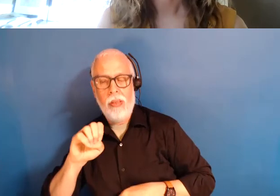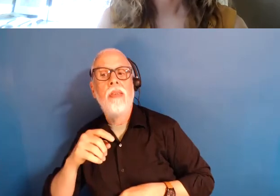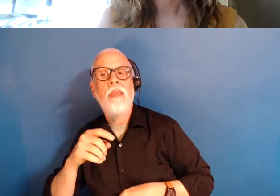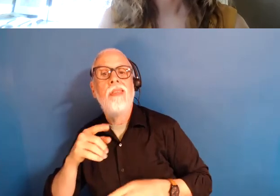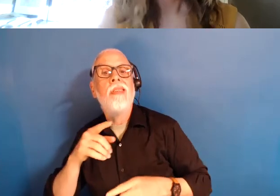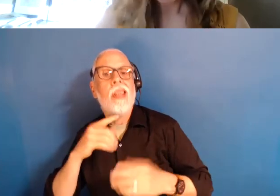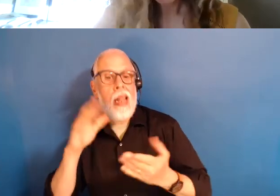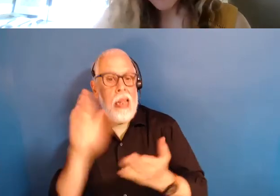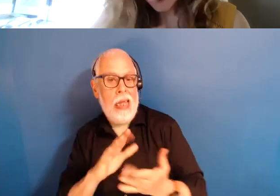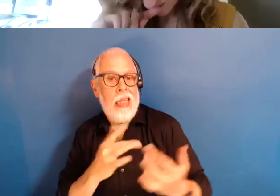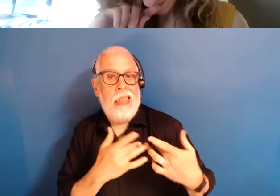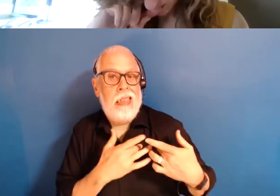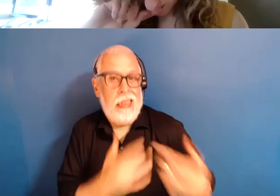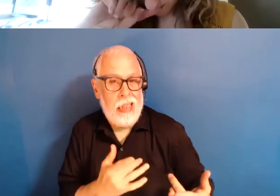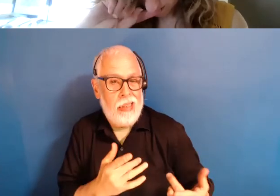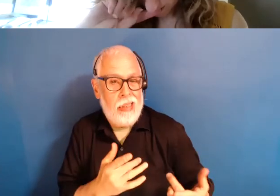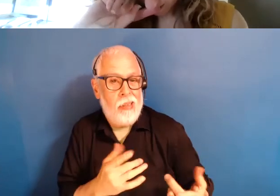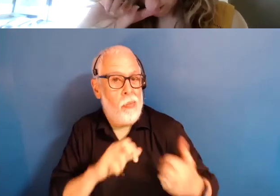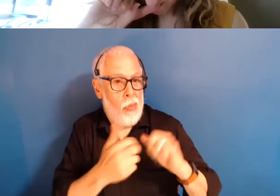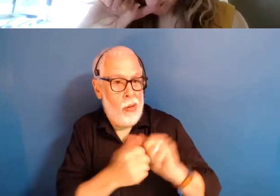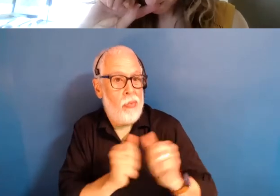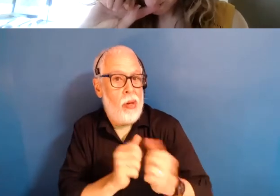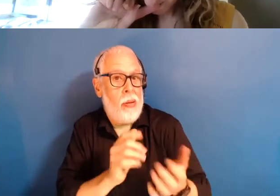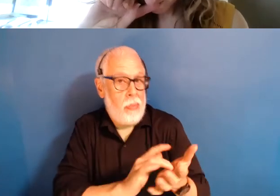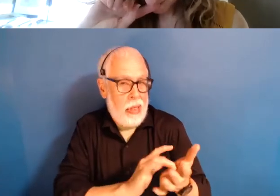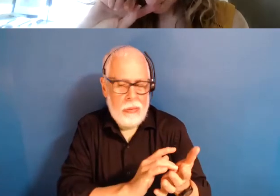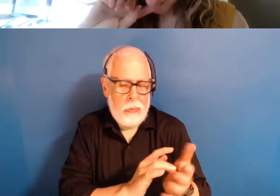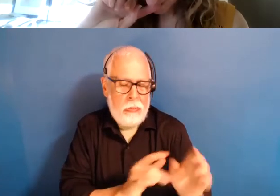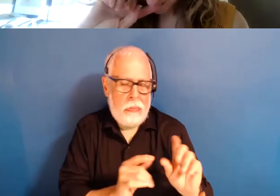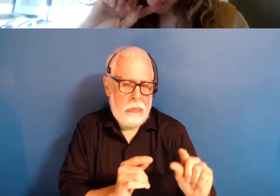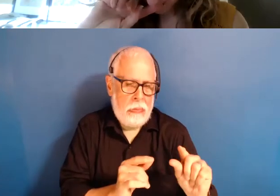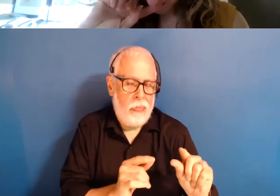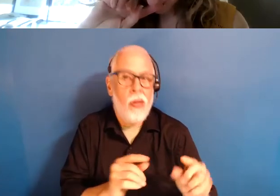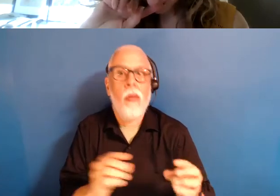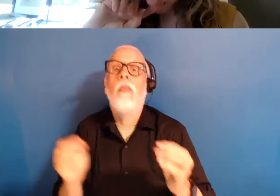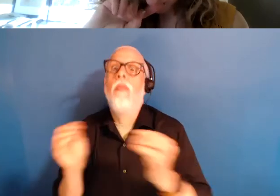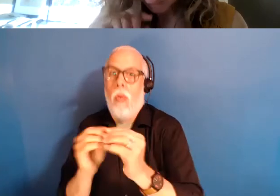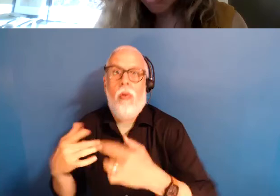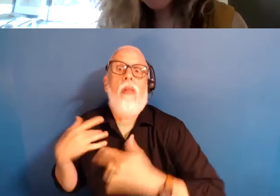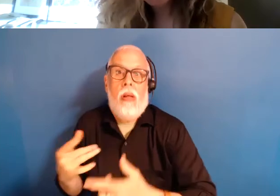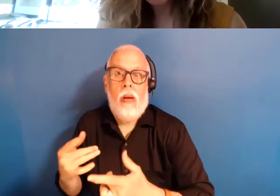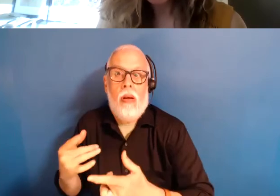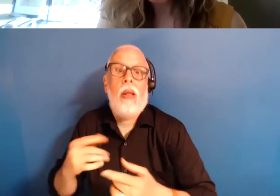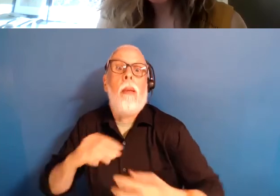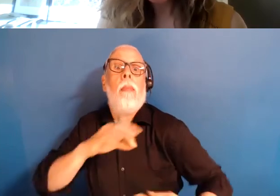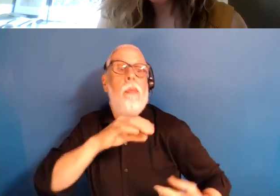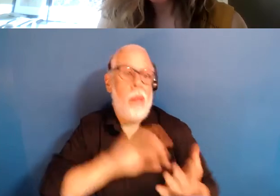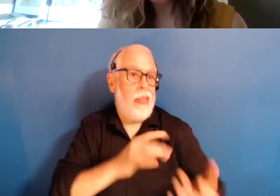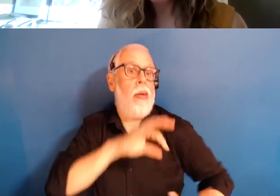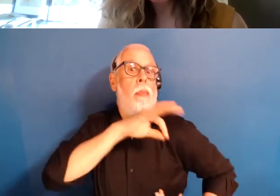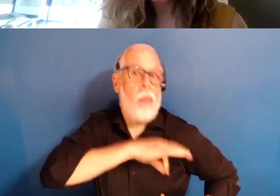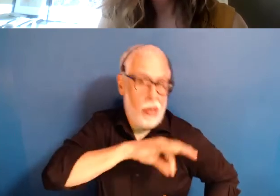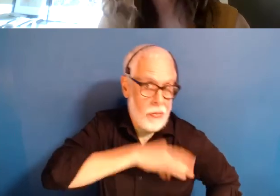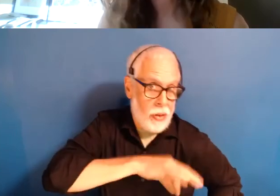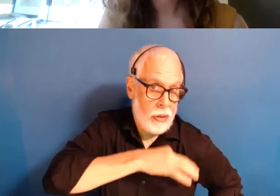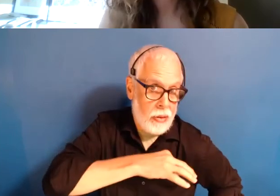they're less likely to have problems from the medication and much more likely to benefit from taking